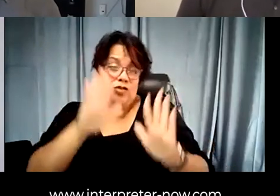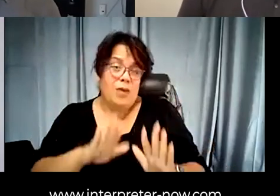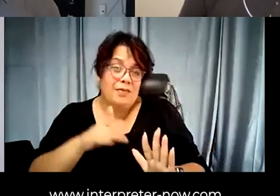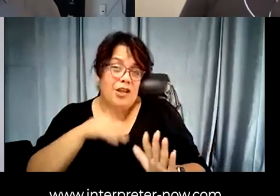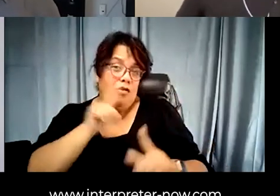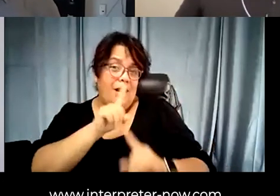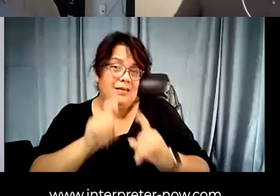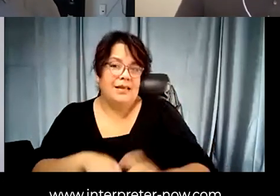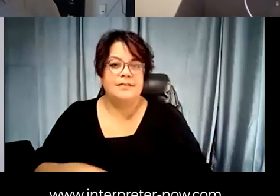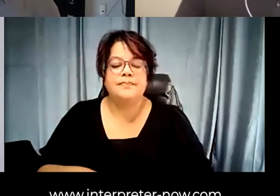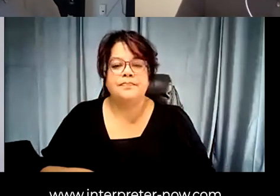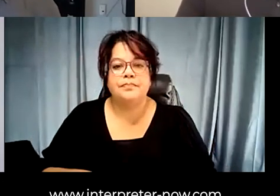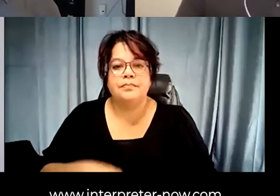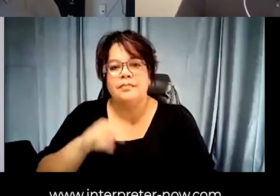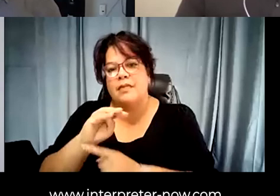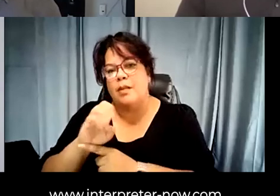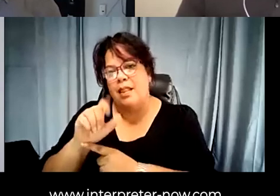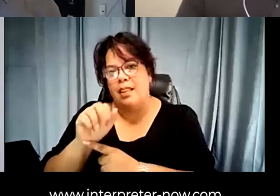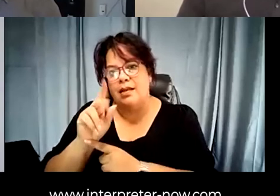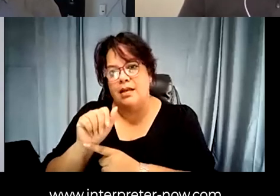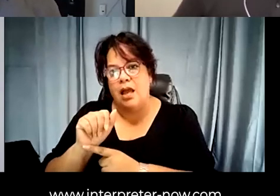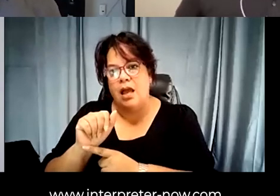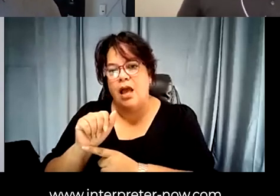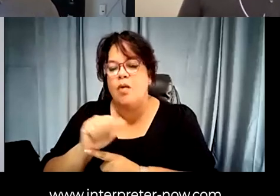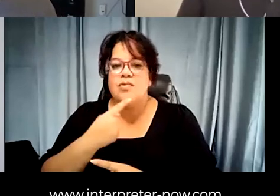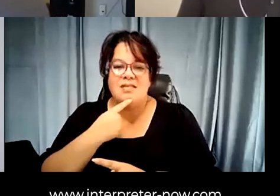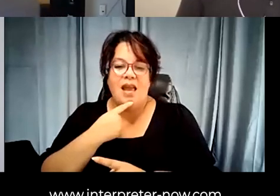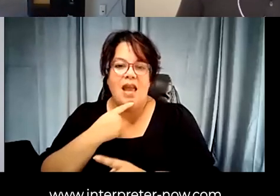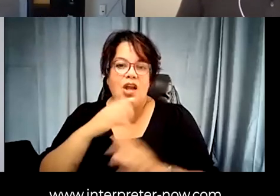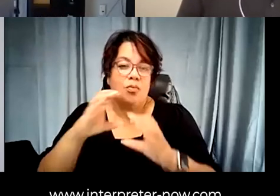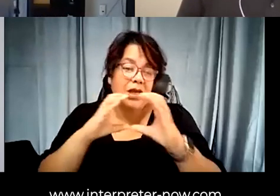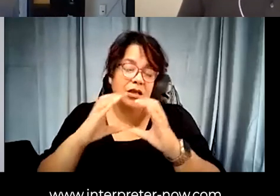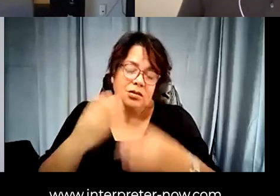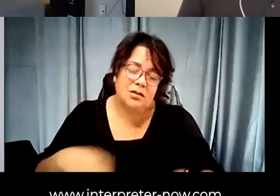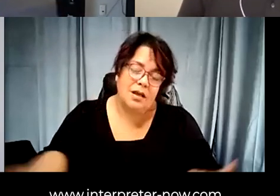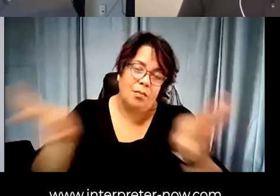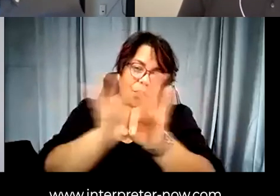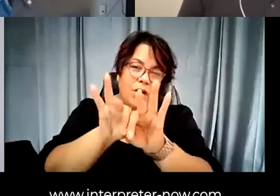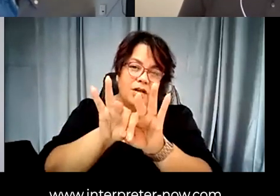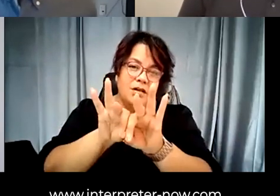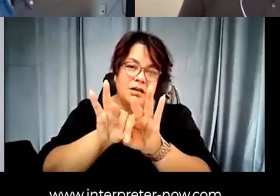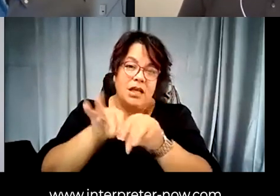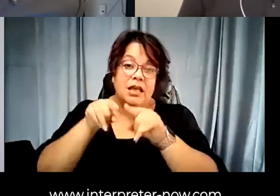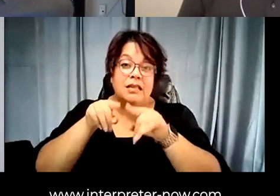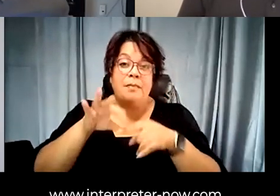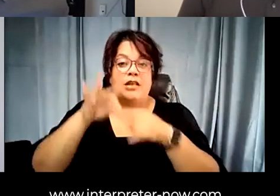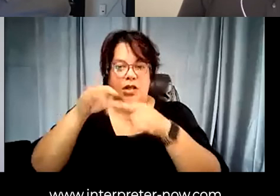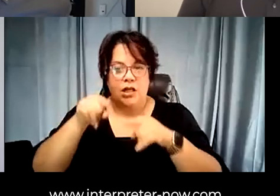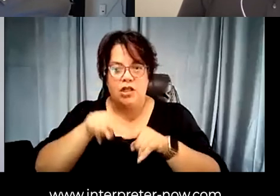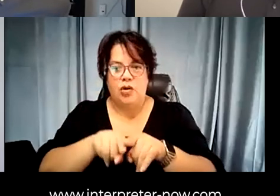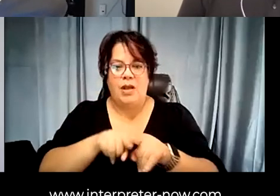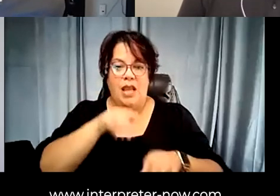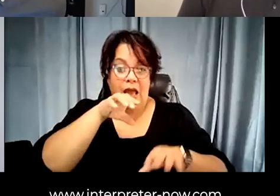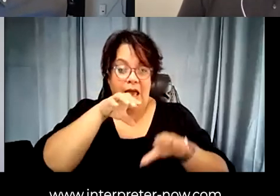Yeah, I'll just say one more thing, is that communication is so important through acquisitions too. And you